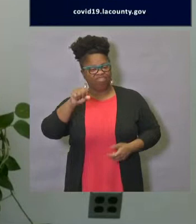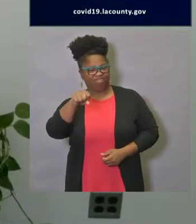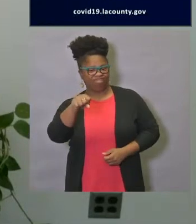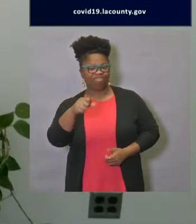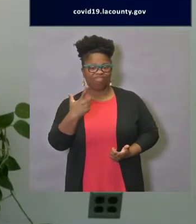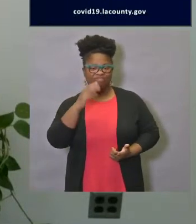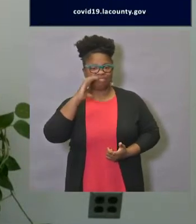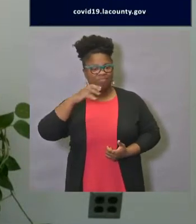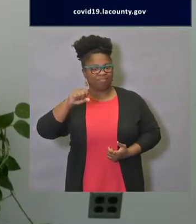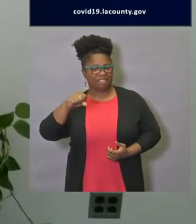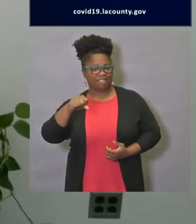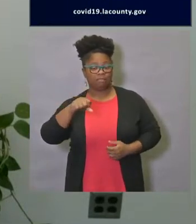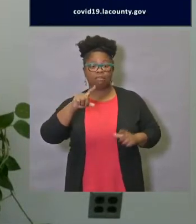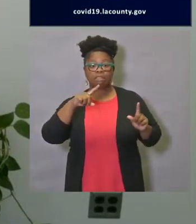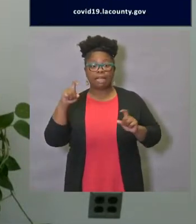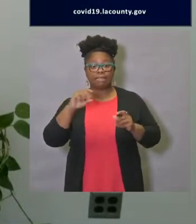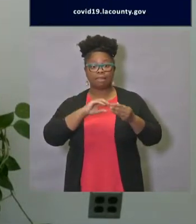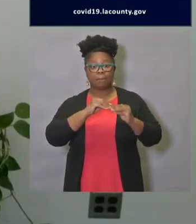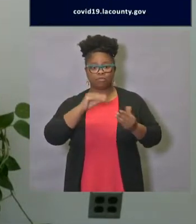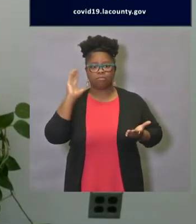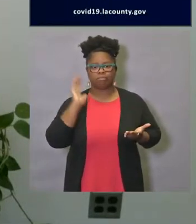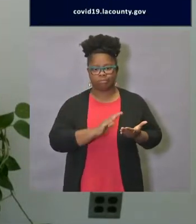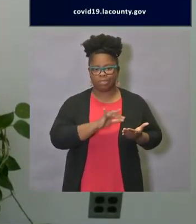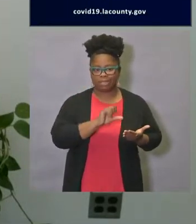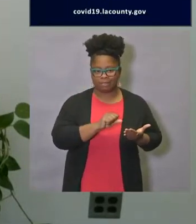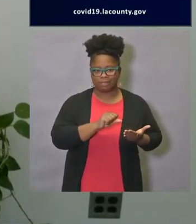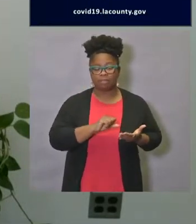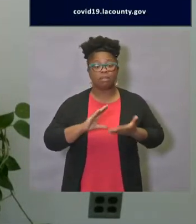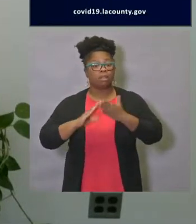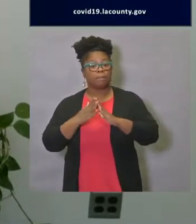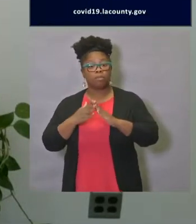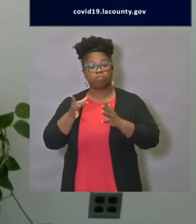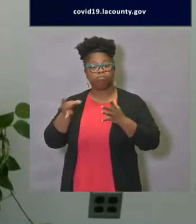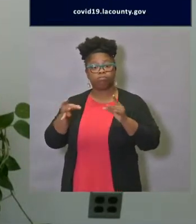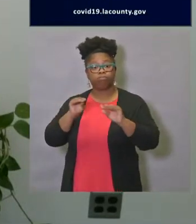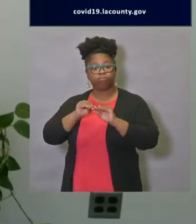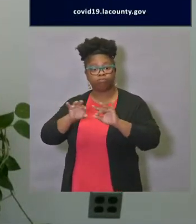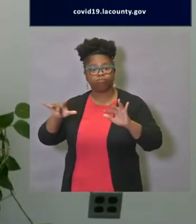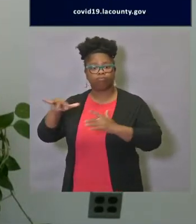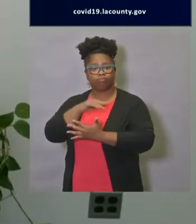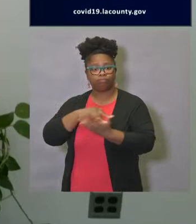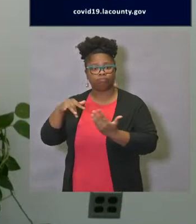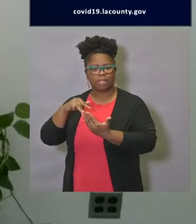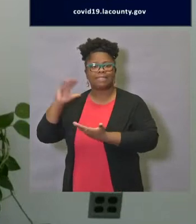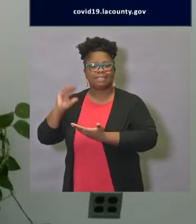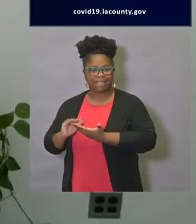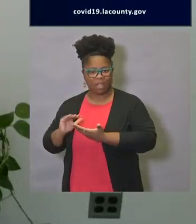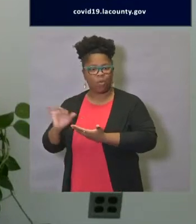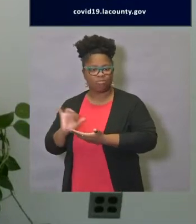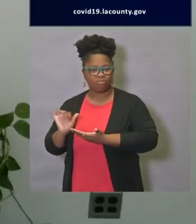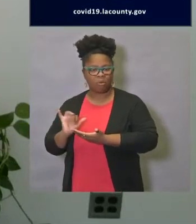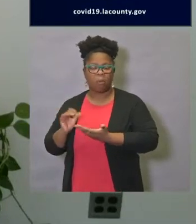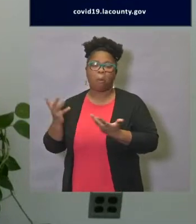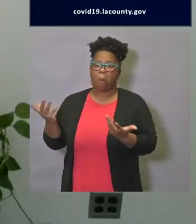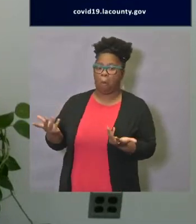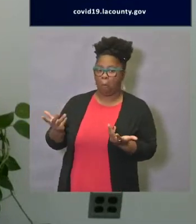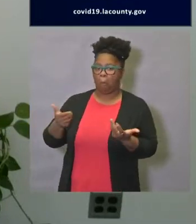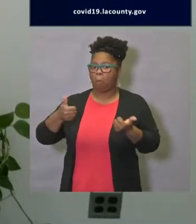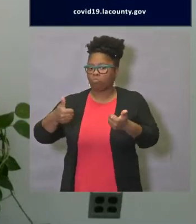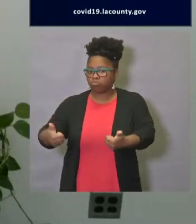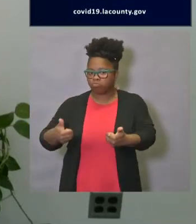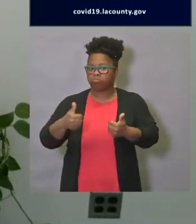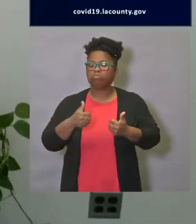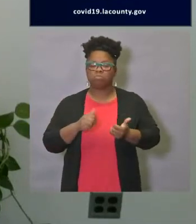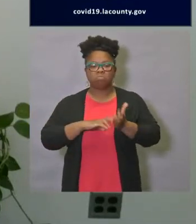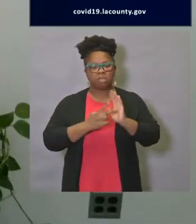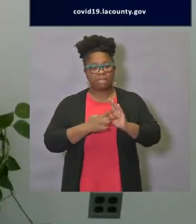indication is that yes, testing's down, but community transmission is also down as well. And that also drives a reduced